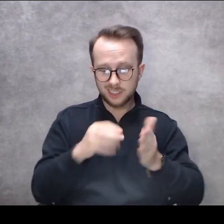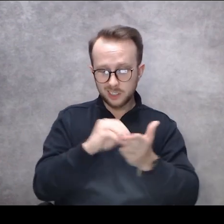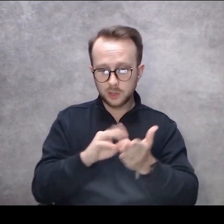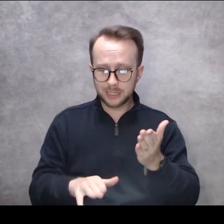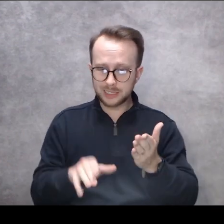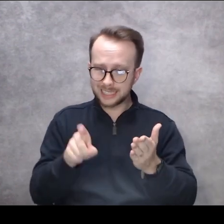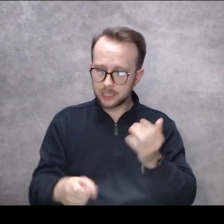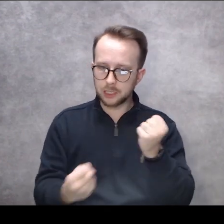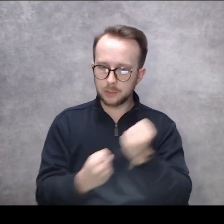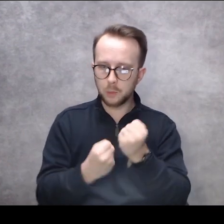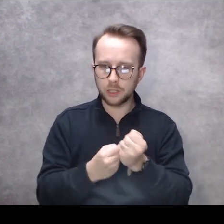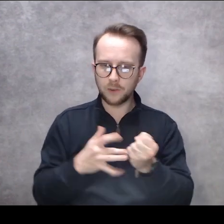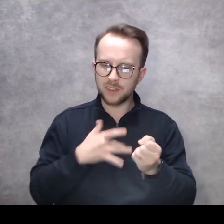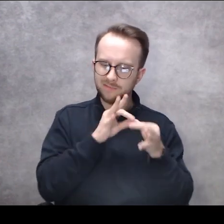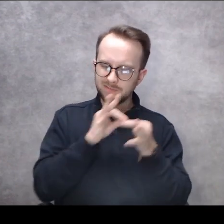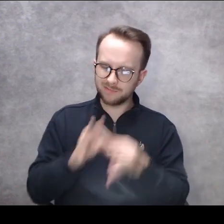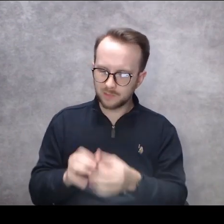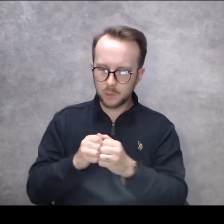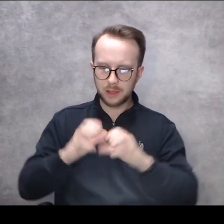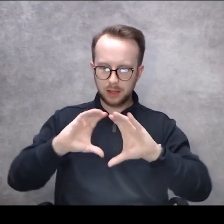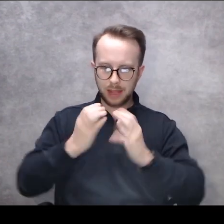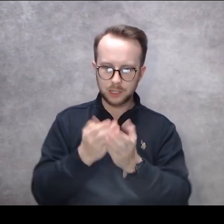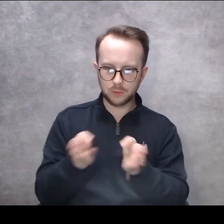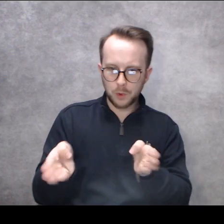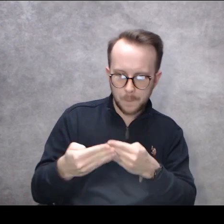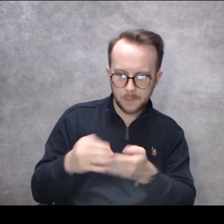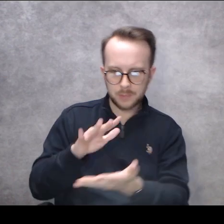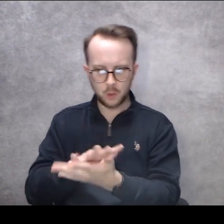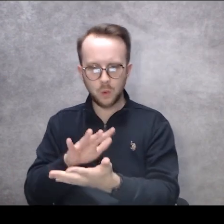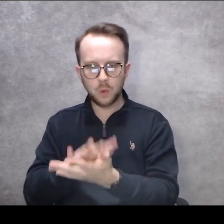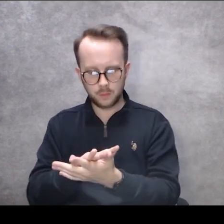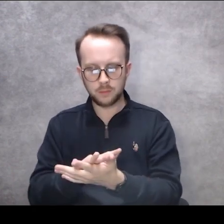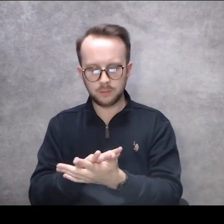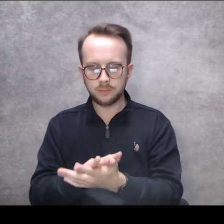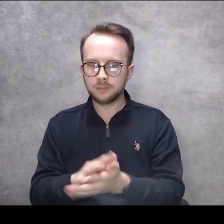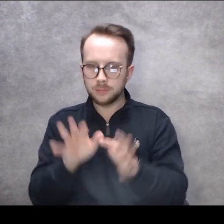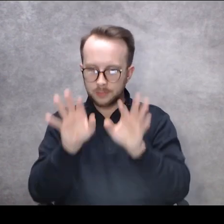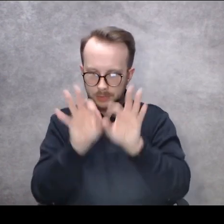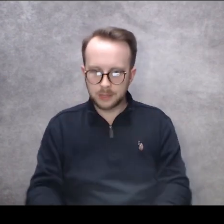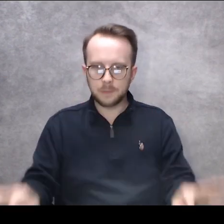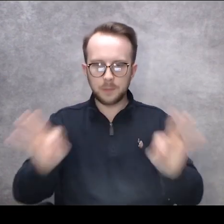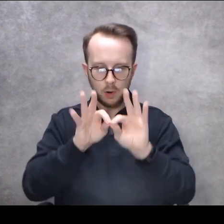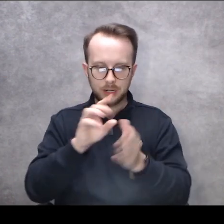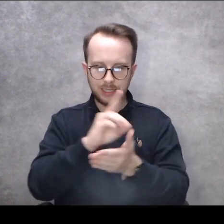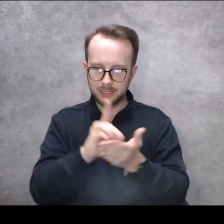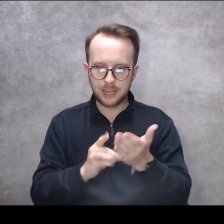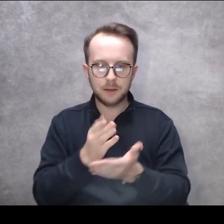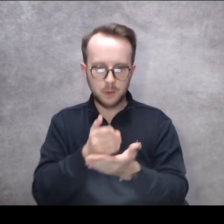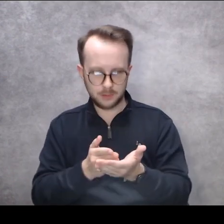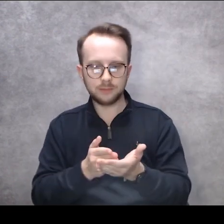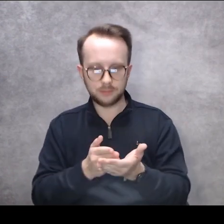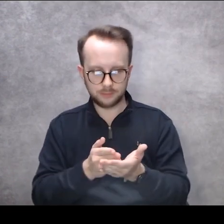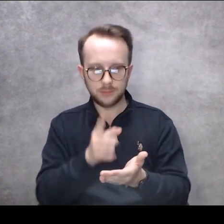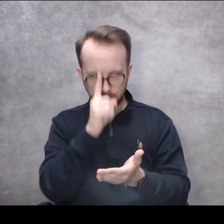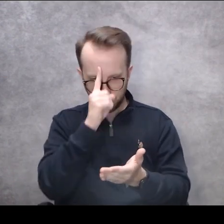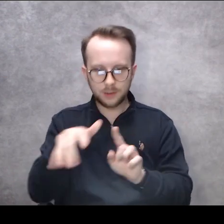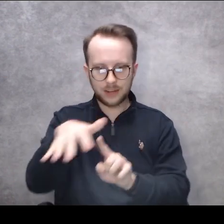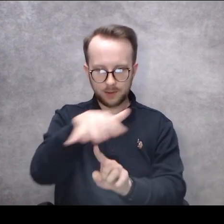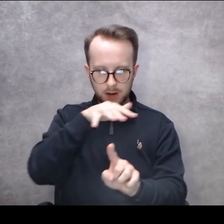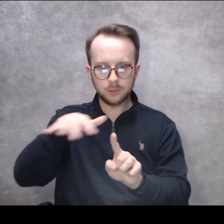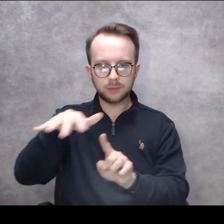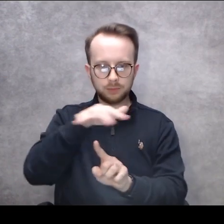feel connected to their classroom and their school. It is a critical design element to learning